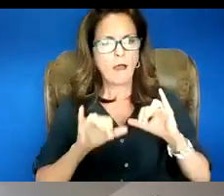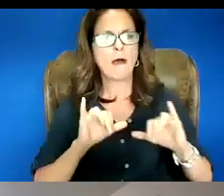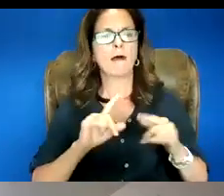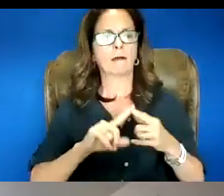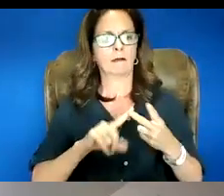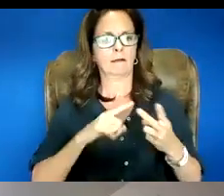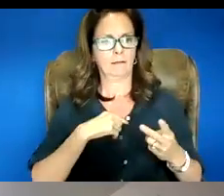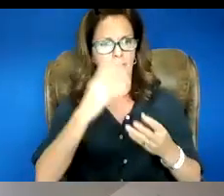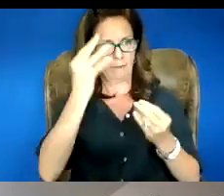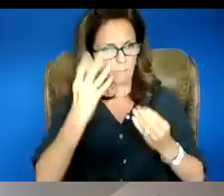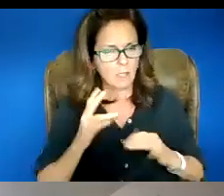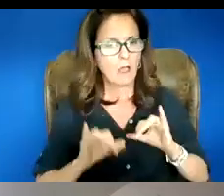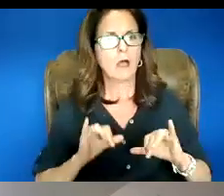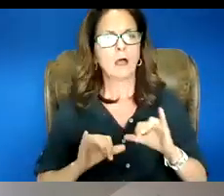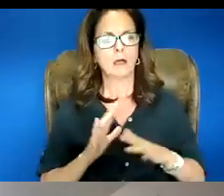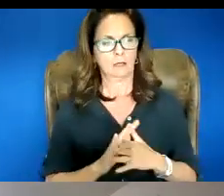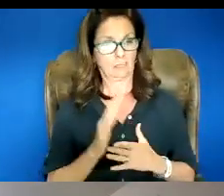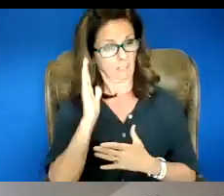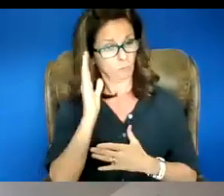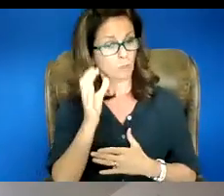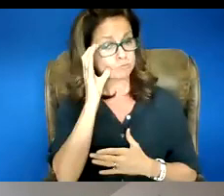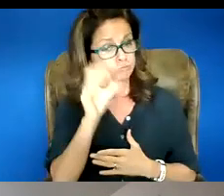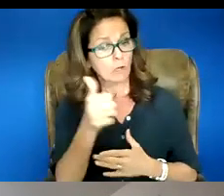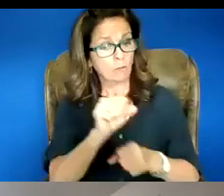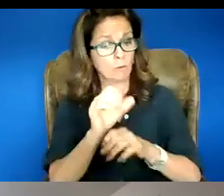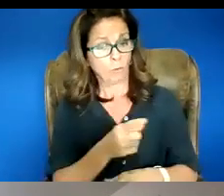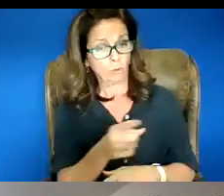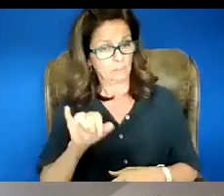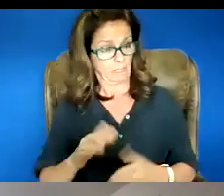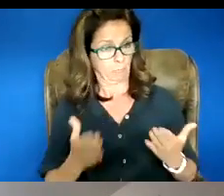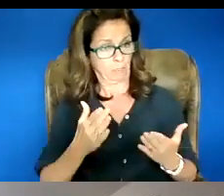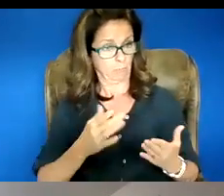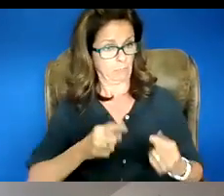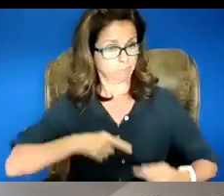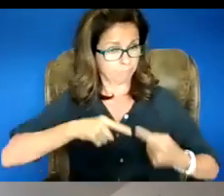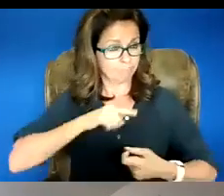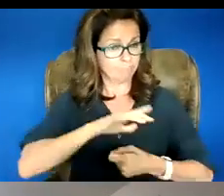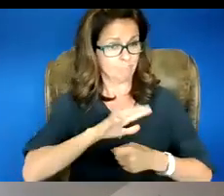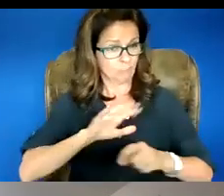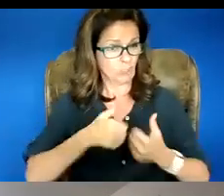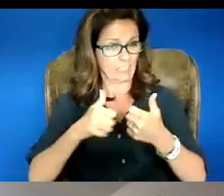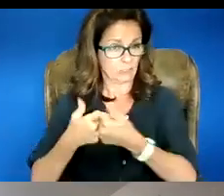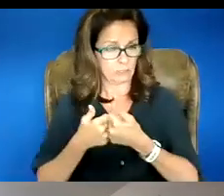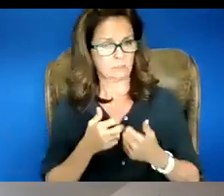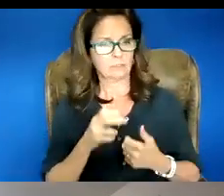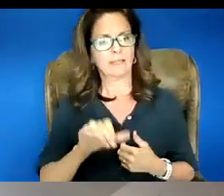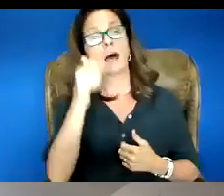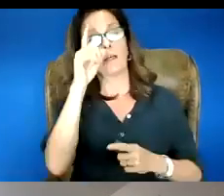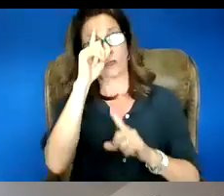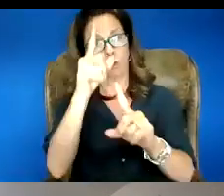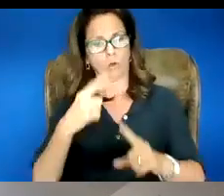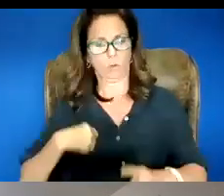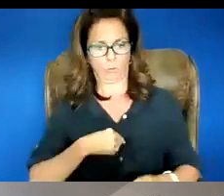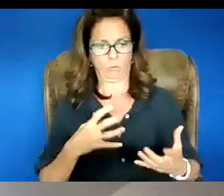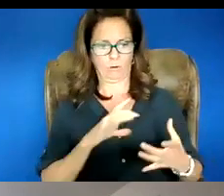other employees who are having similar challenges. And that's one of our goals with State of Health, is to connect you with other participants who